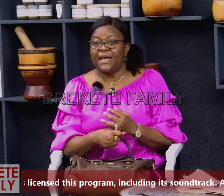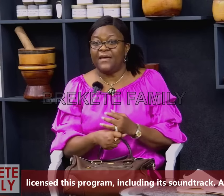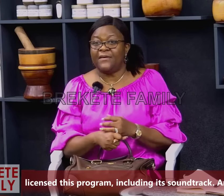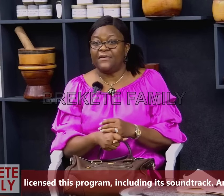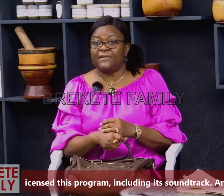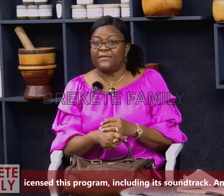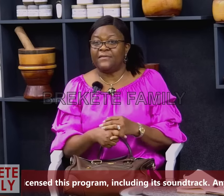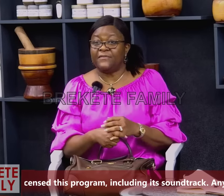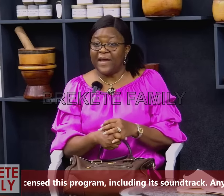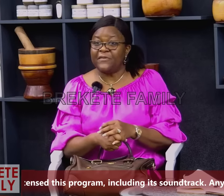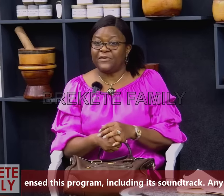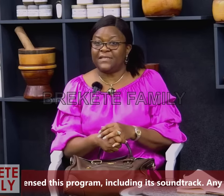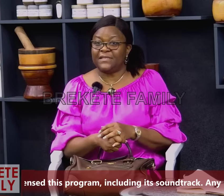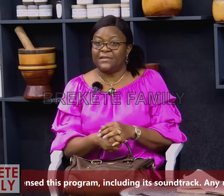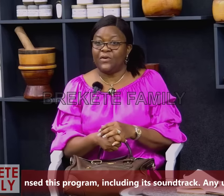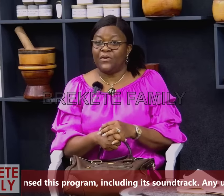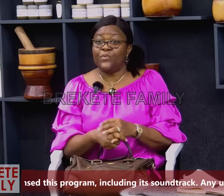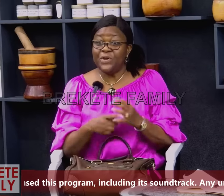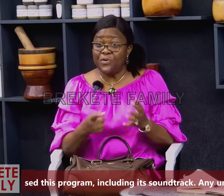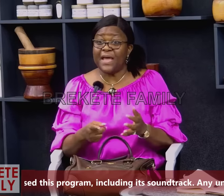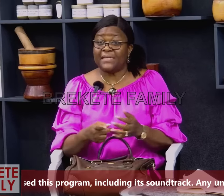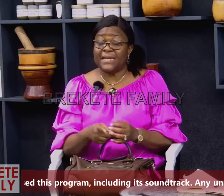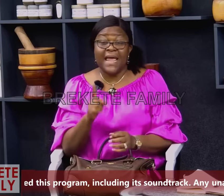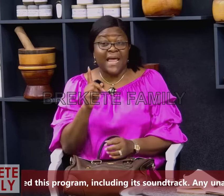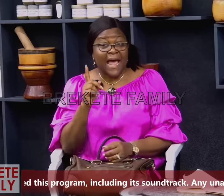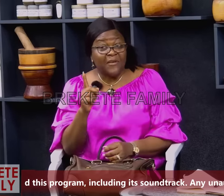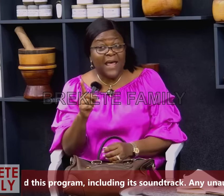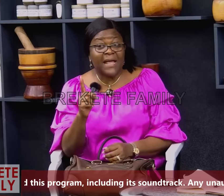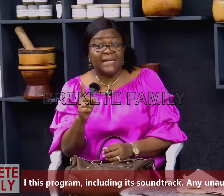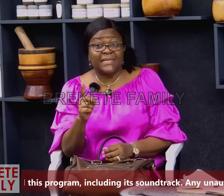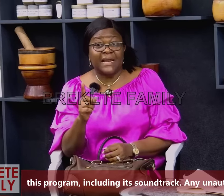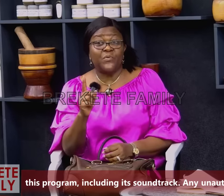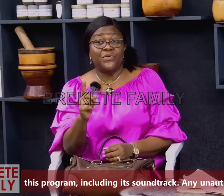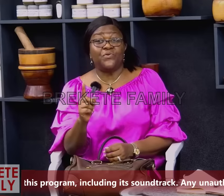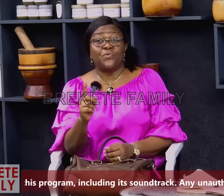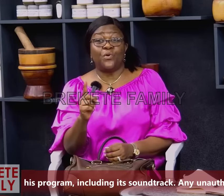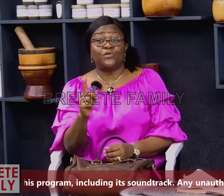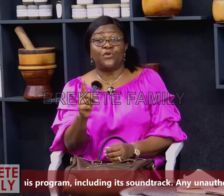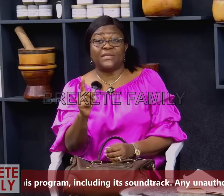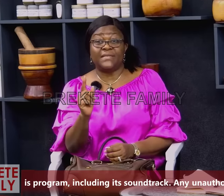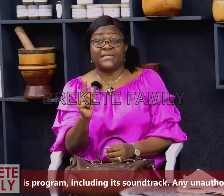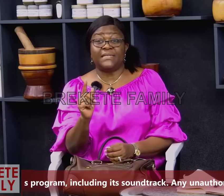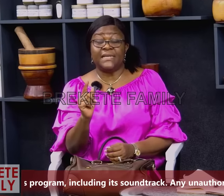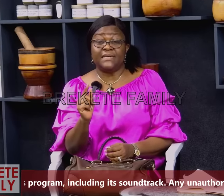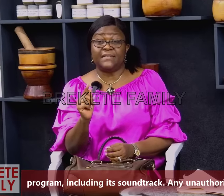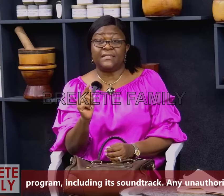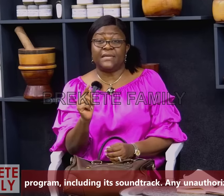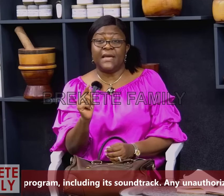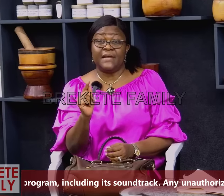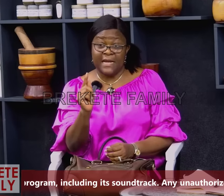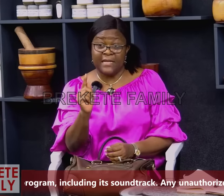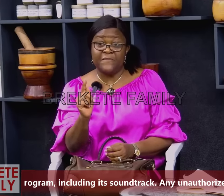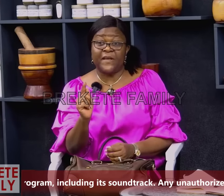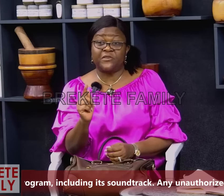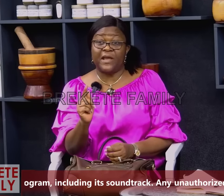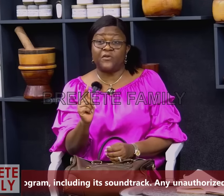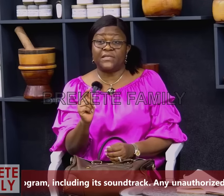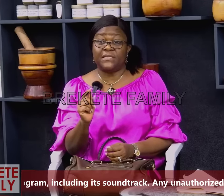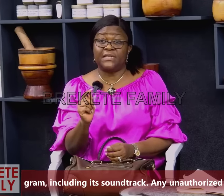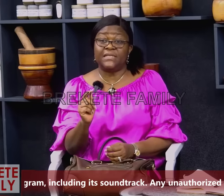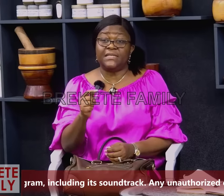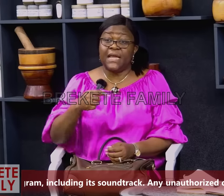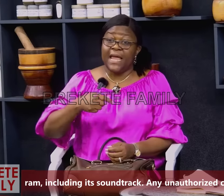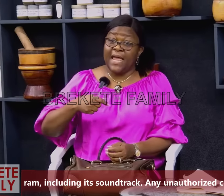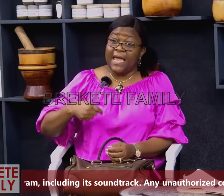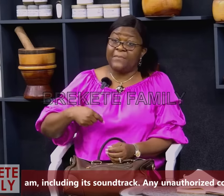HPV uh virus we know that another cancer that we know what causes it is and the infection